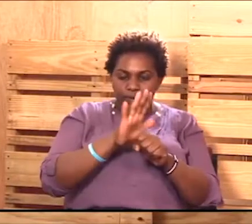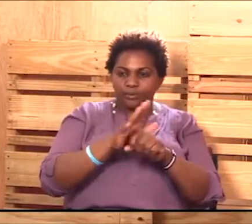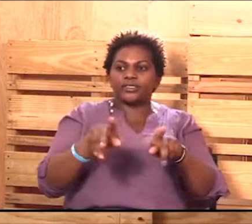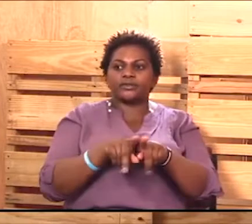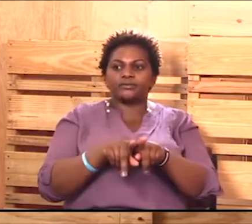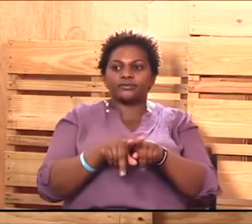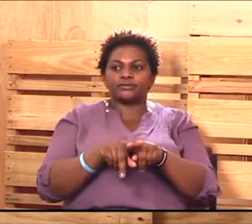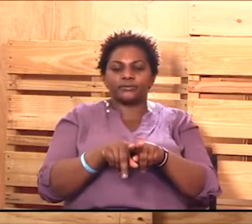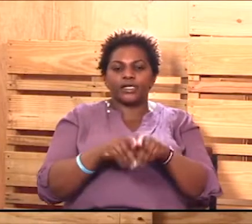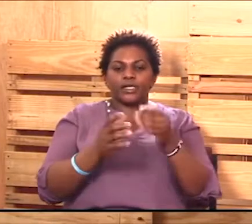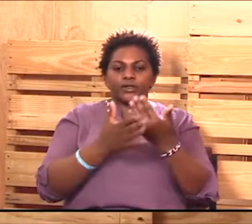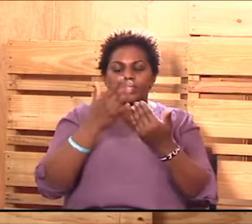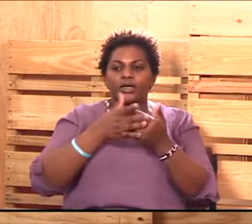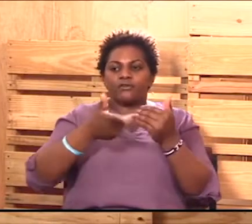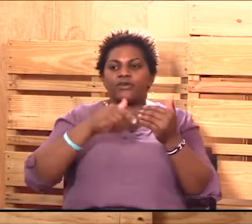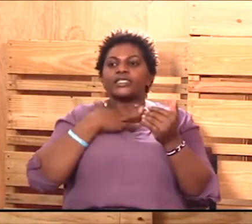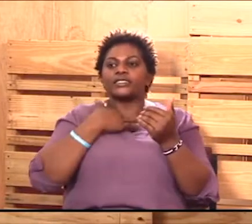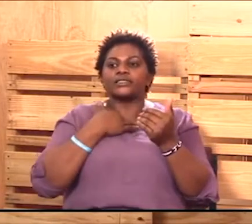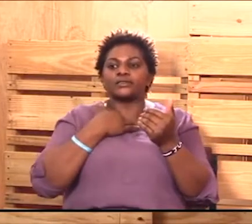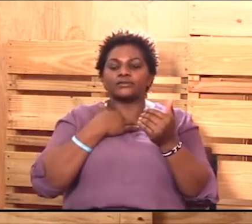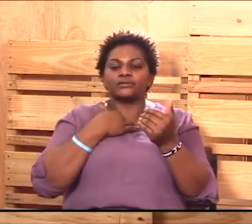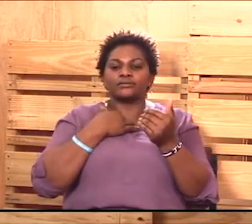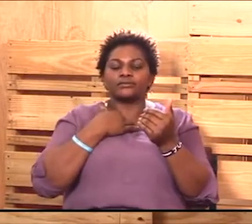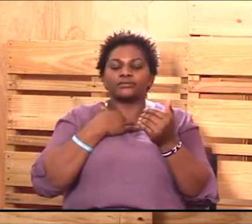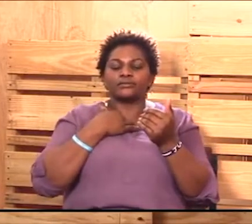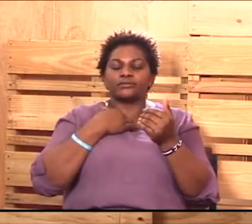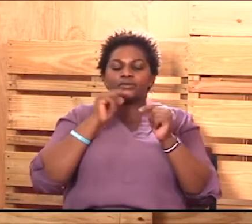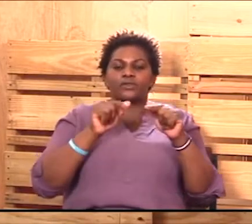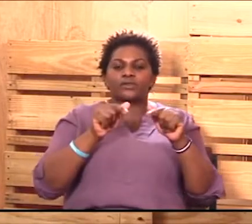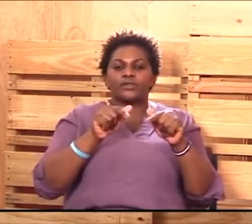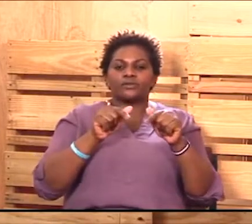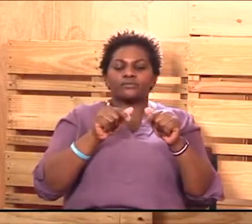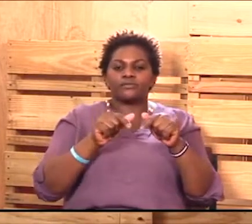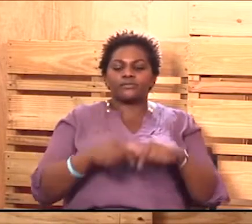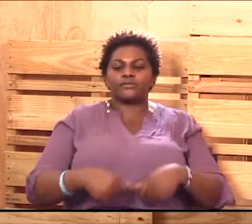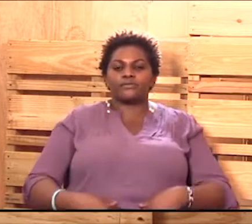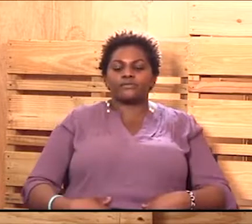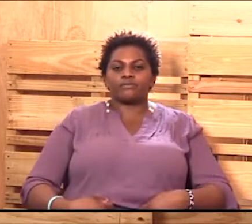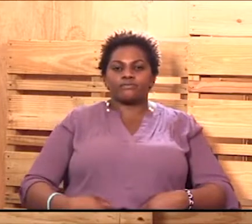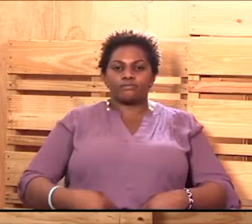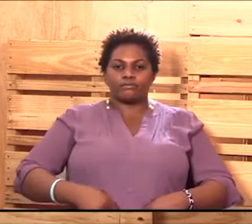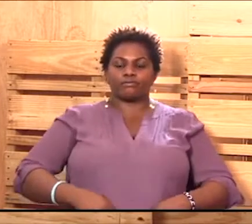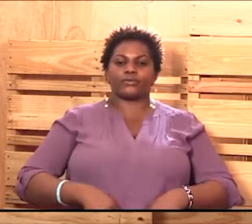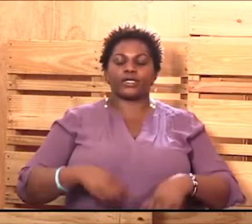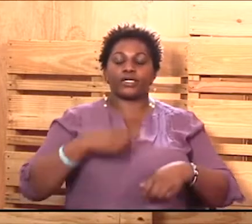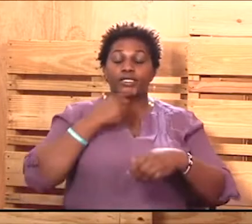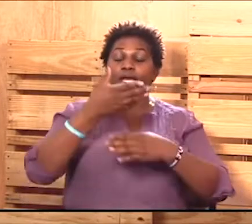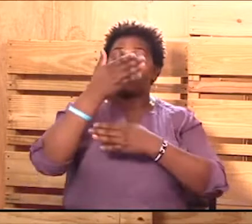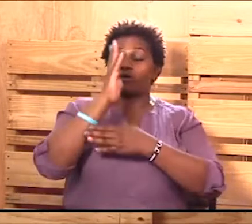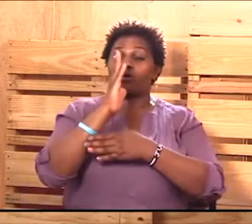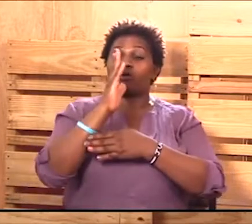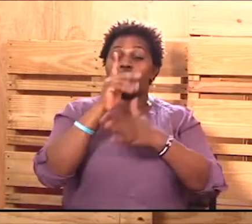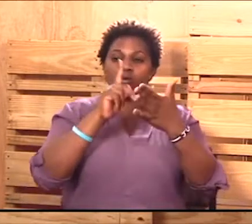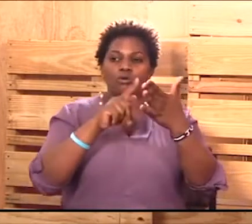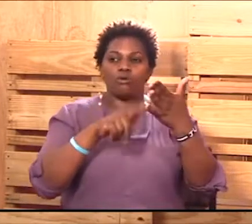same, to take care of our needs. And so as we do this, can you speak to God and tell